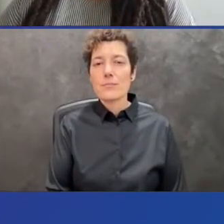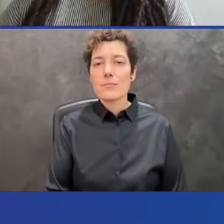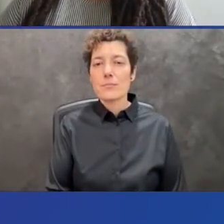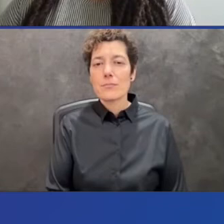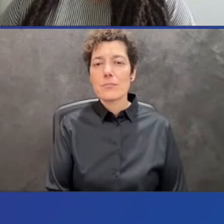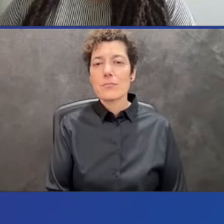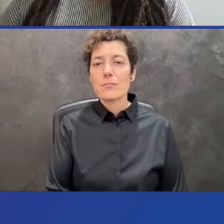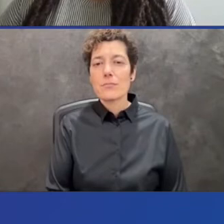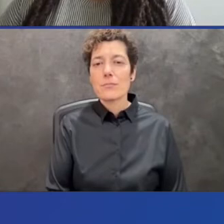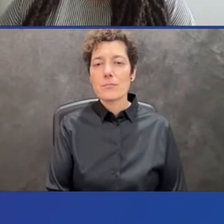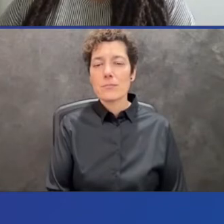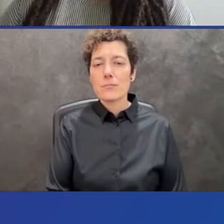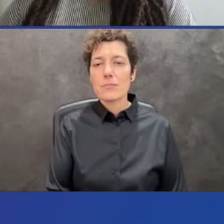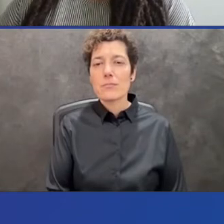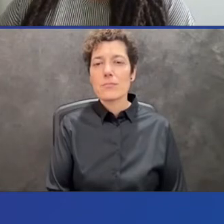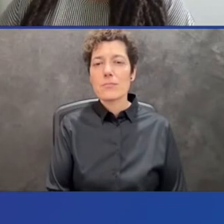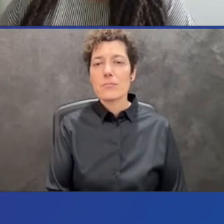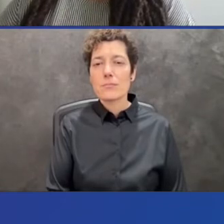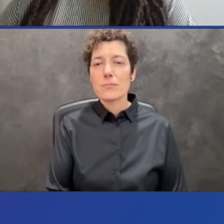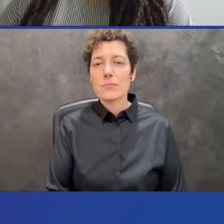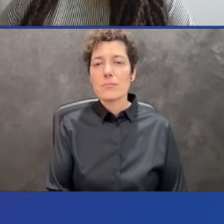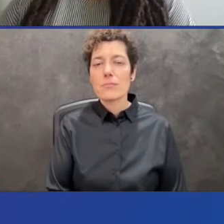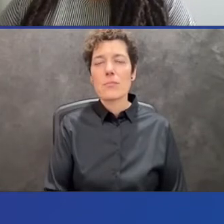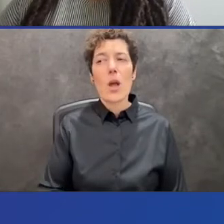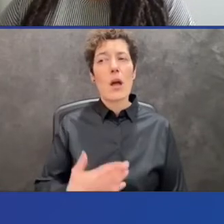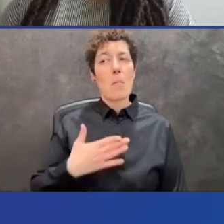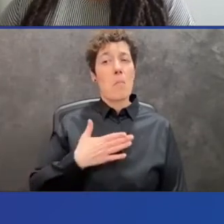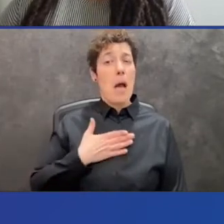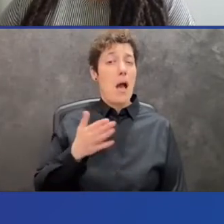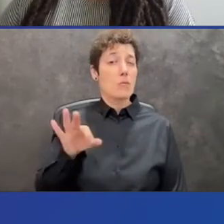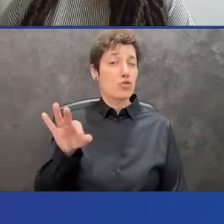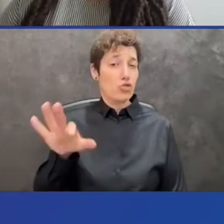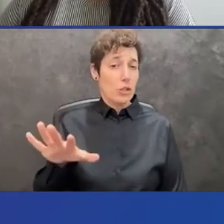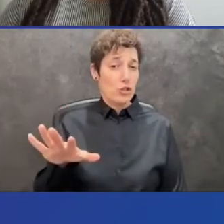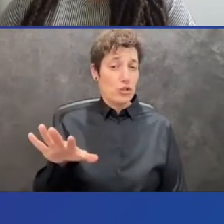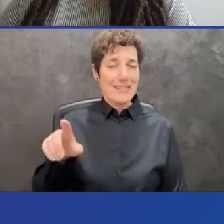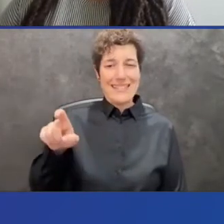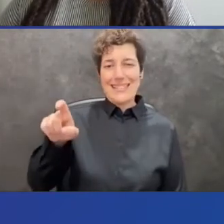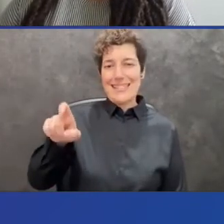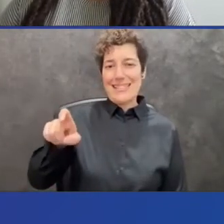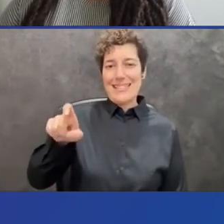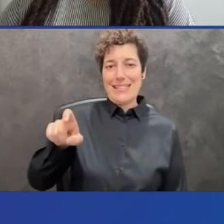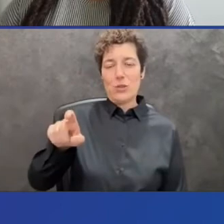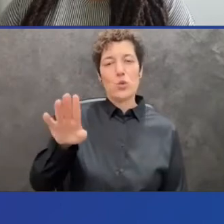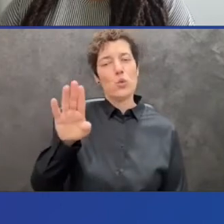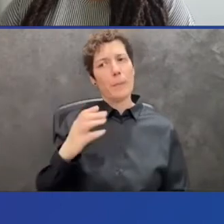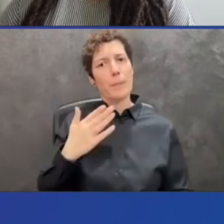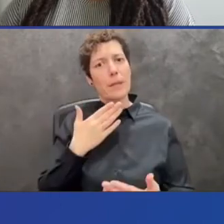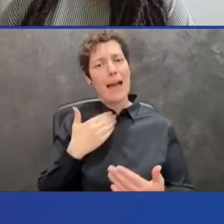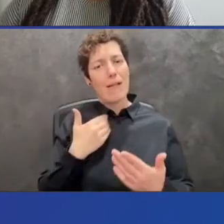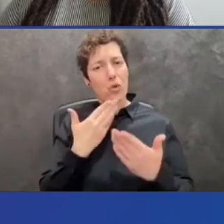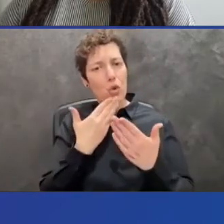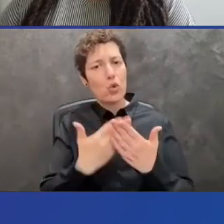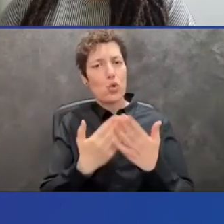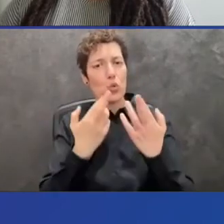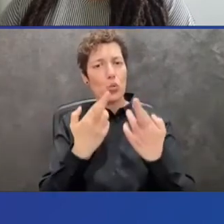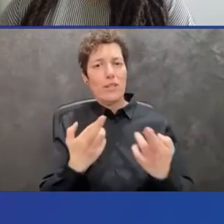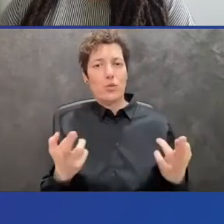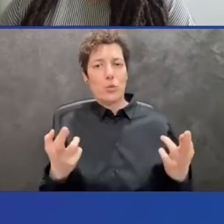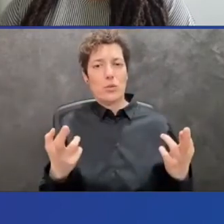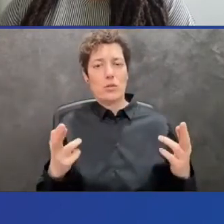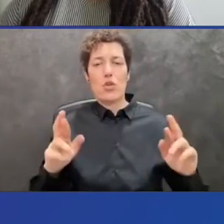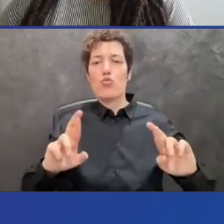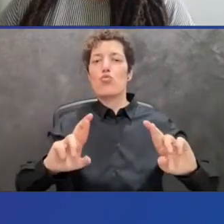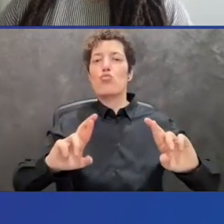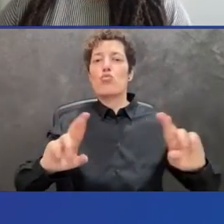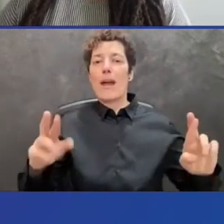needing to be well-resourced in order for change. I think that, and when I talk